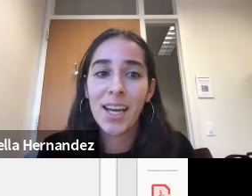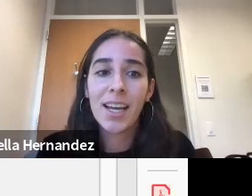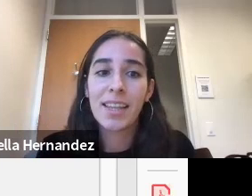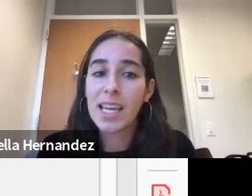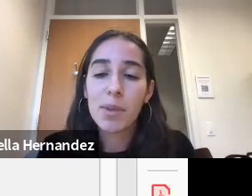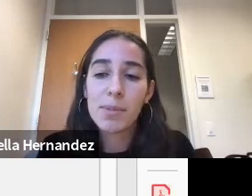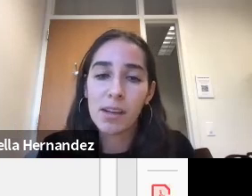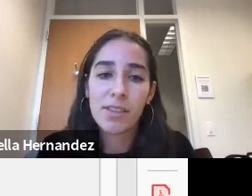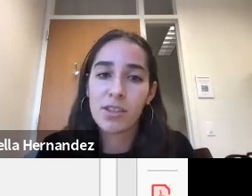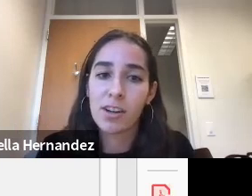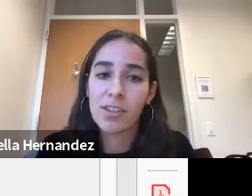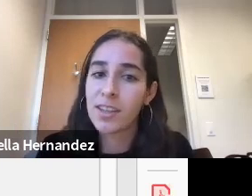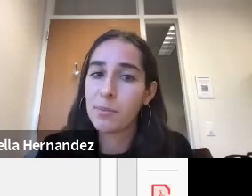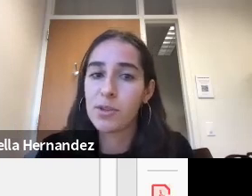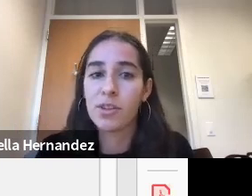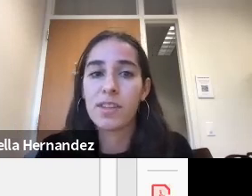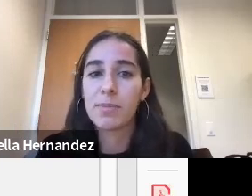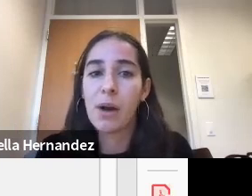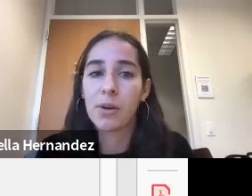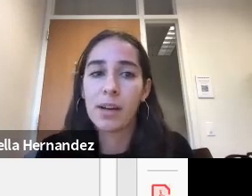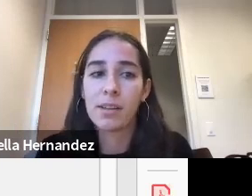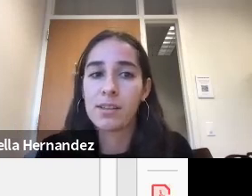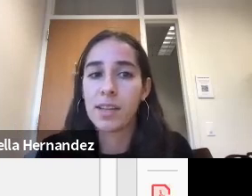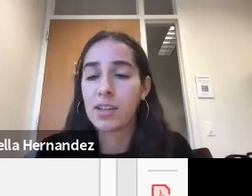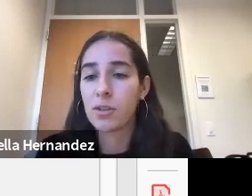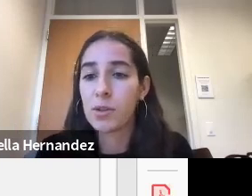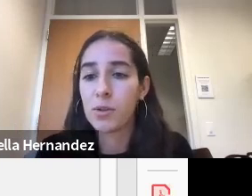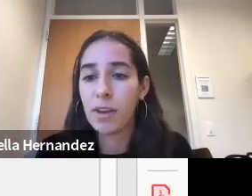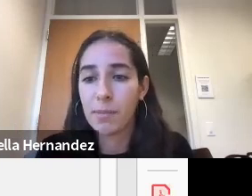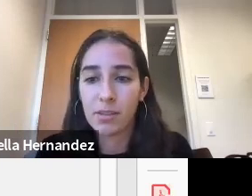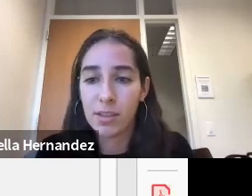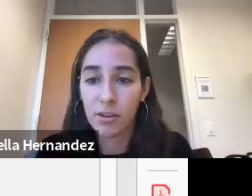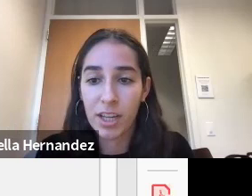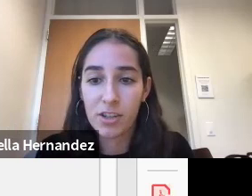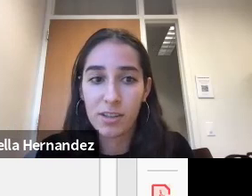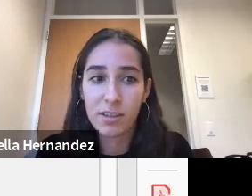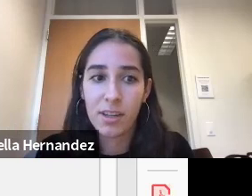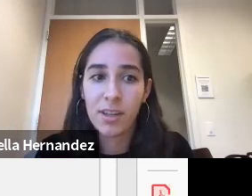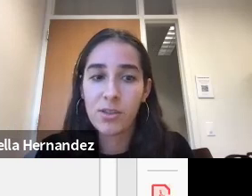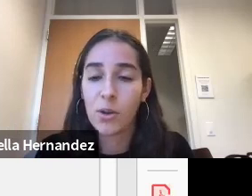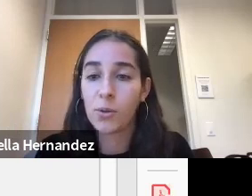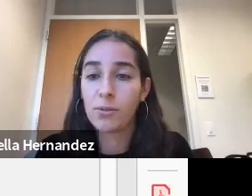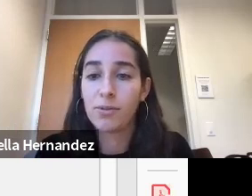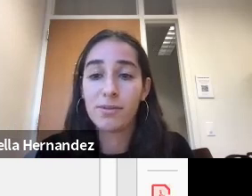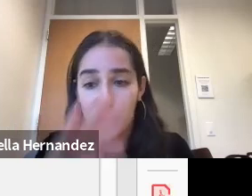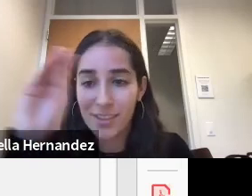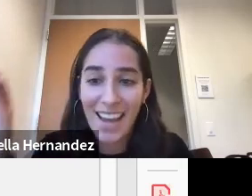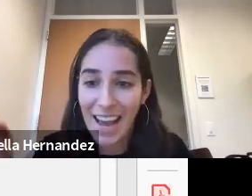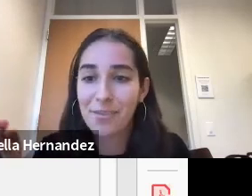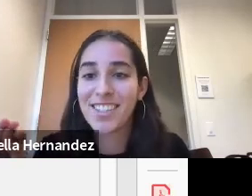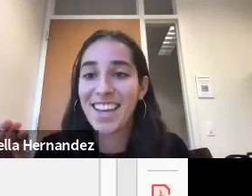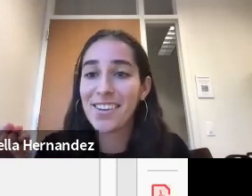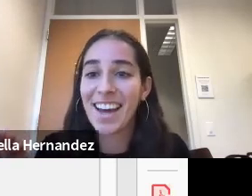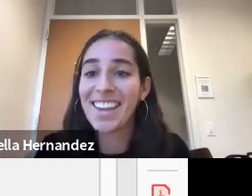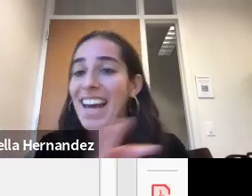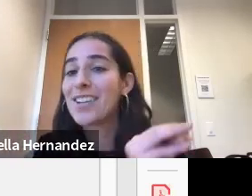to, they keep themselves in charge and they preserve these power imbalances that contribute to environmental degradation. So